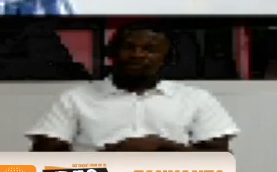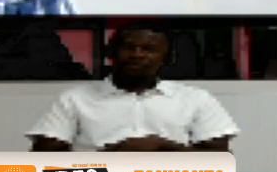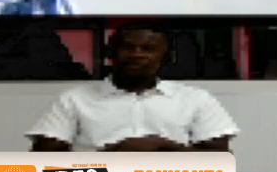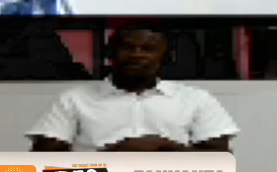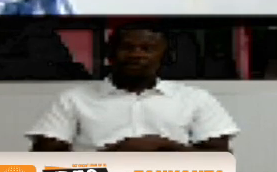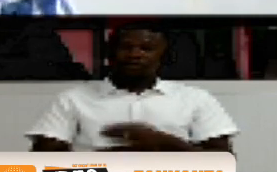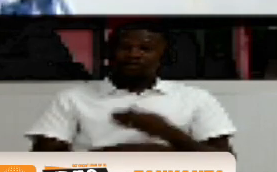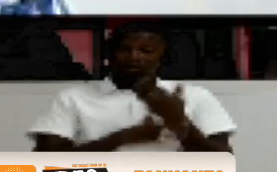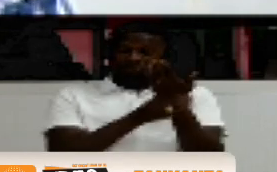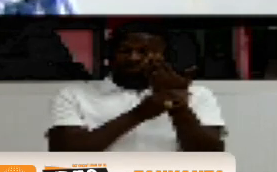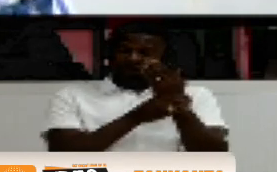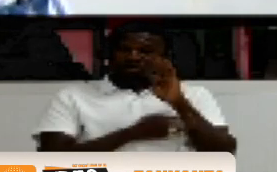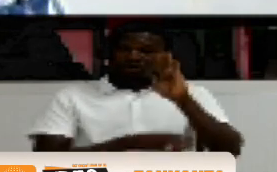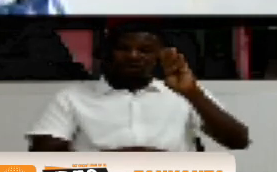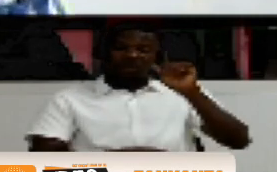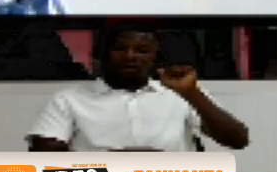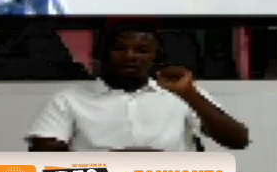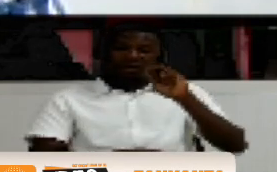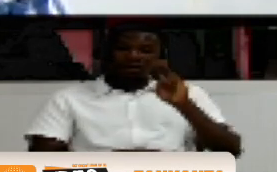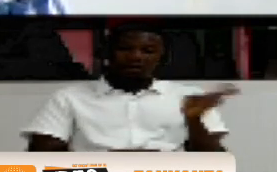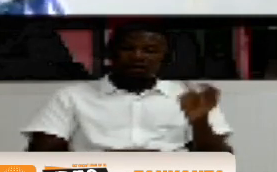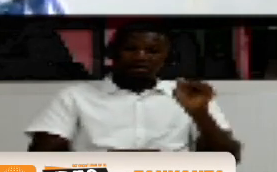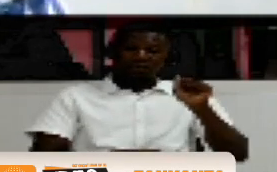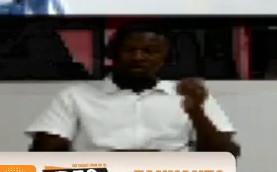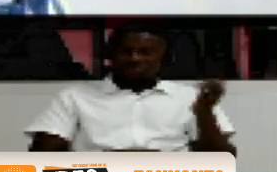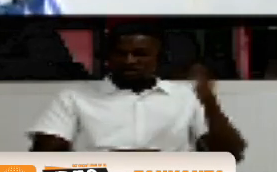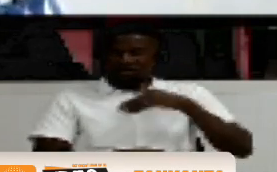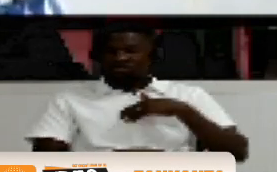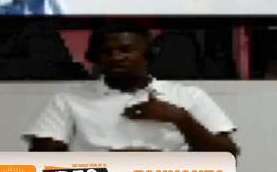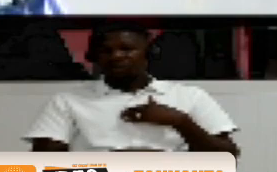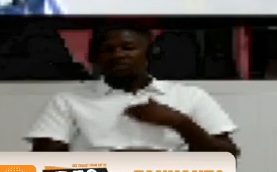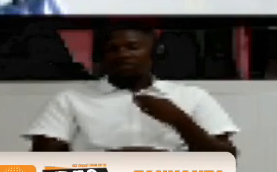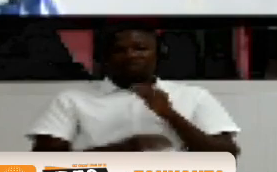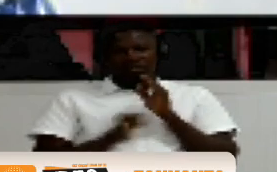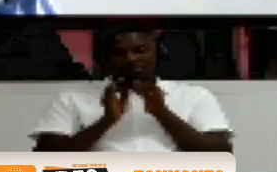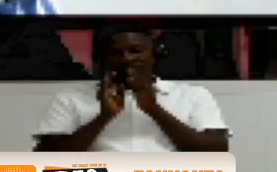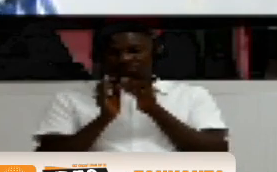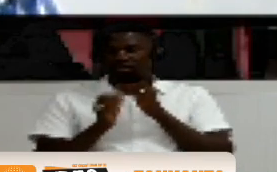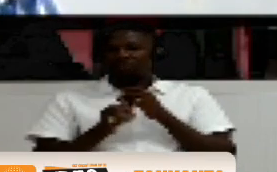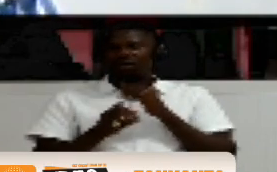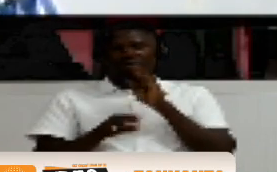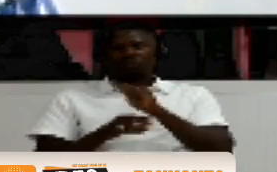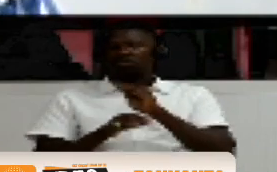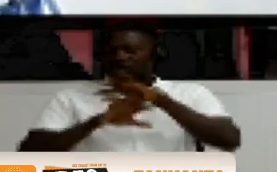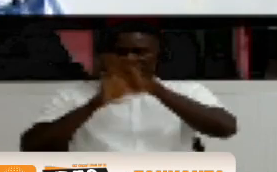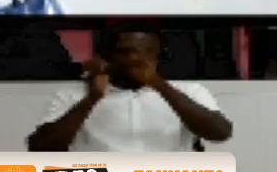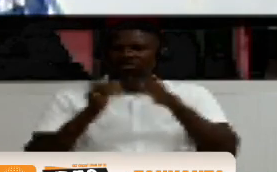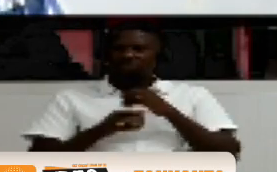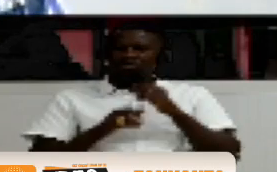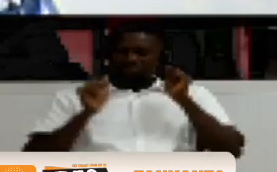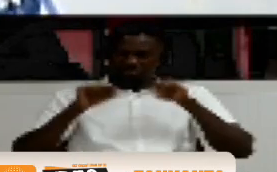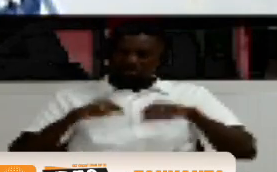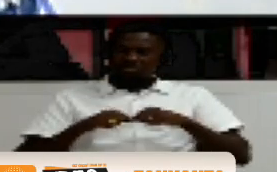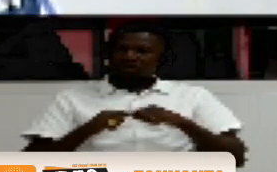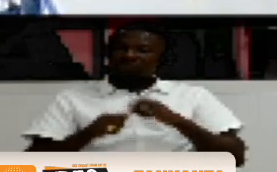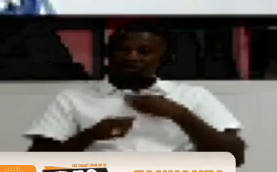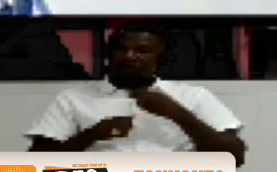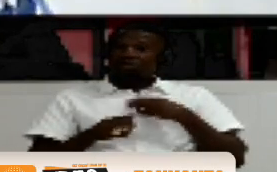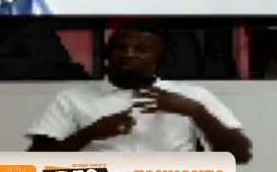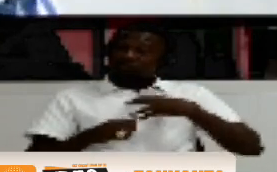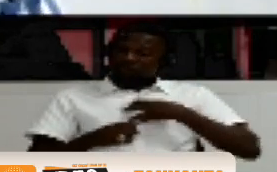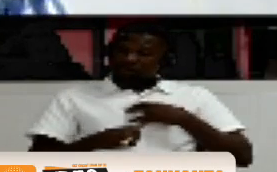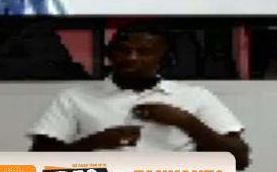Dr. Baha will come to us and tell us he has done all that he could, even though he wanted to do